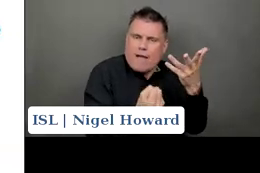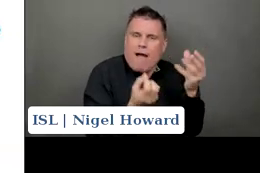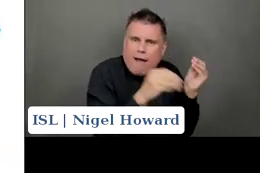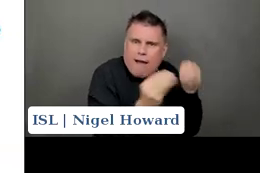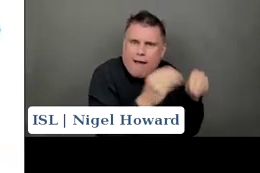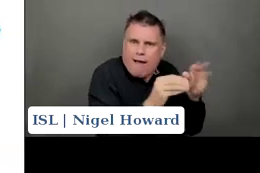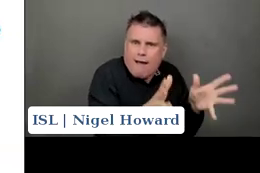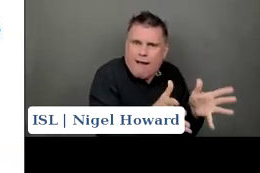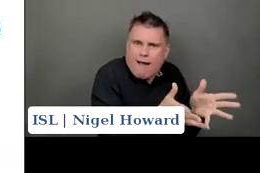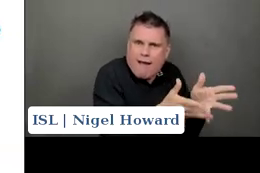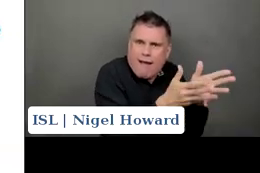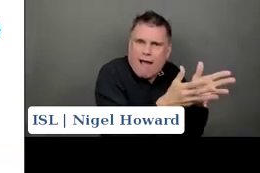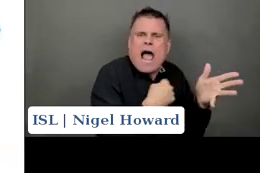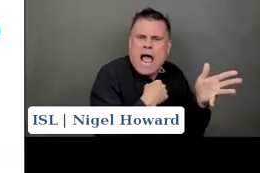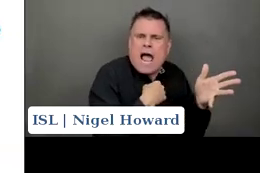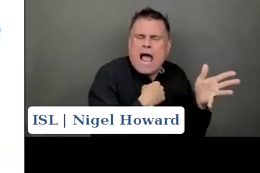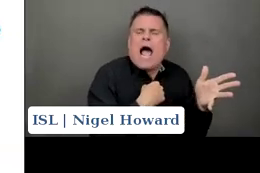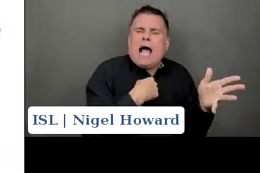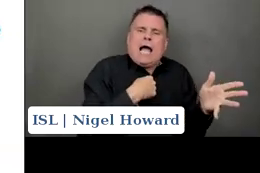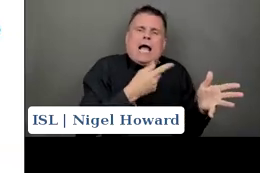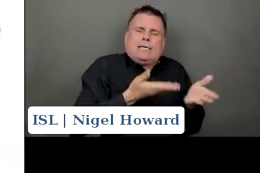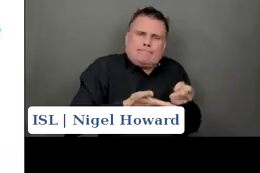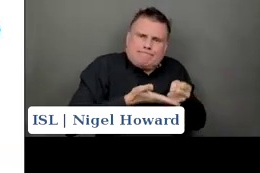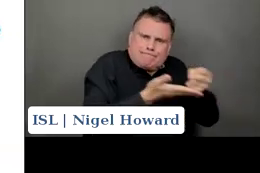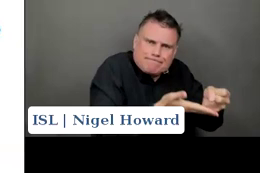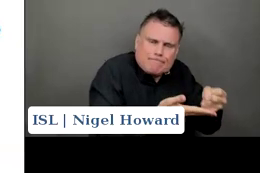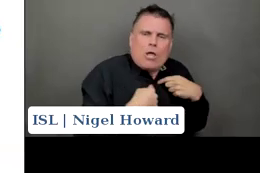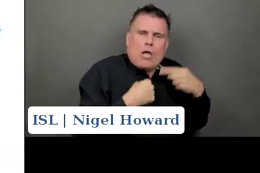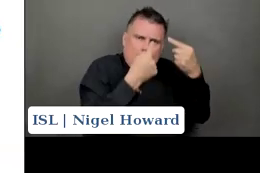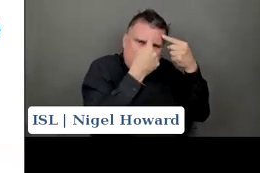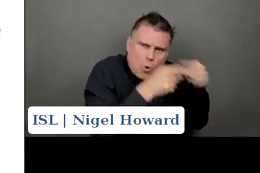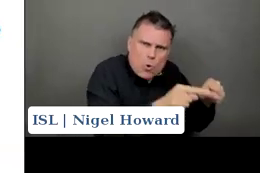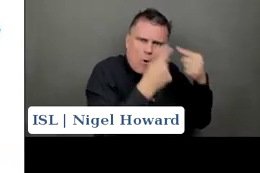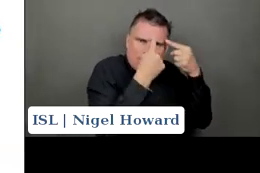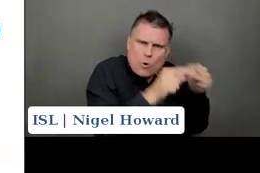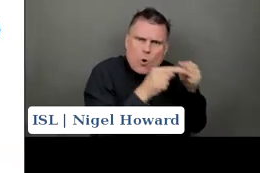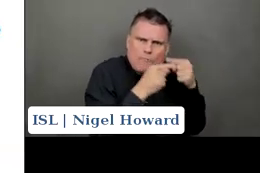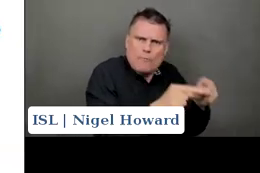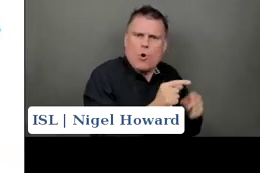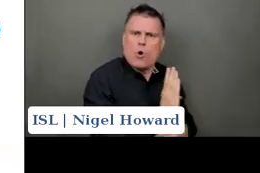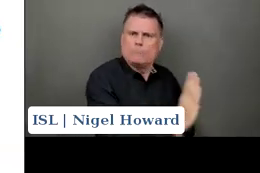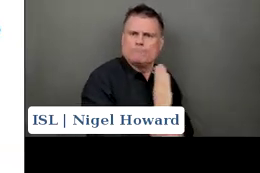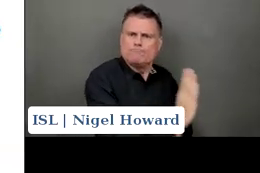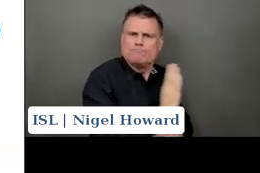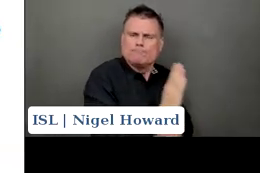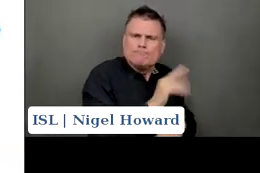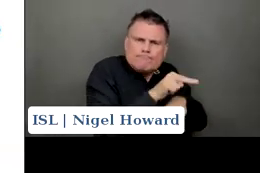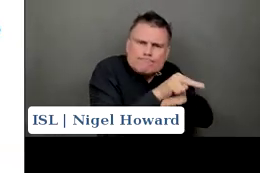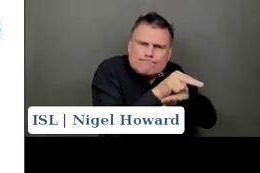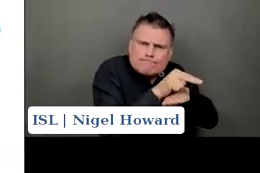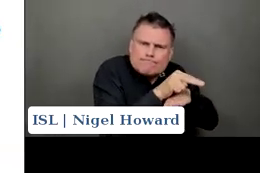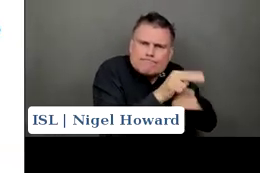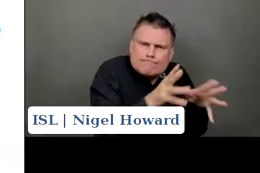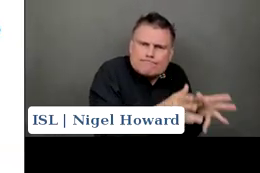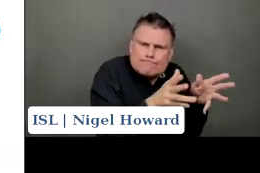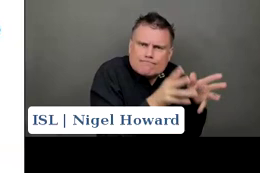those person-to-person tasks that might be engaged, for example, with personal care, feeding, for example, of a child,